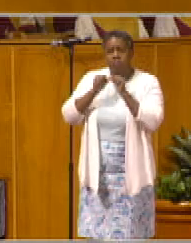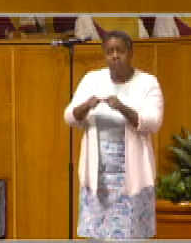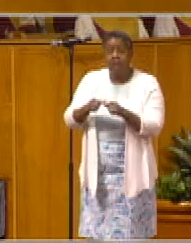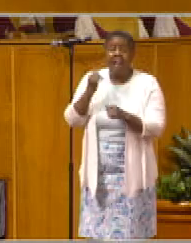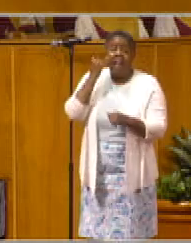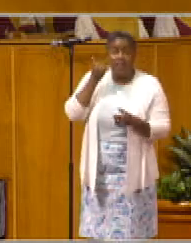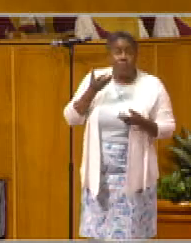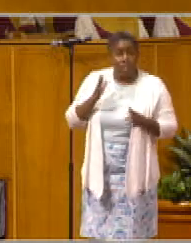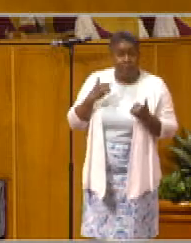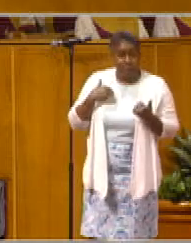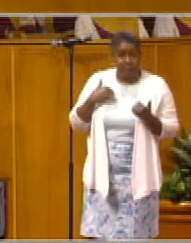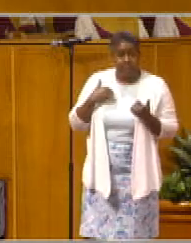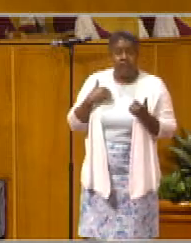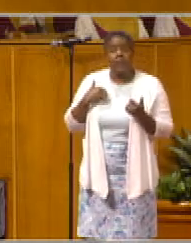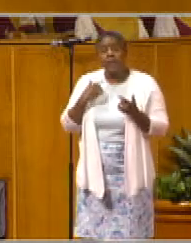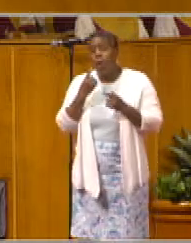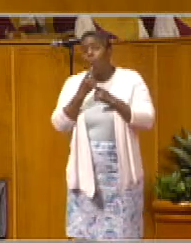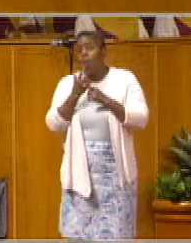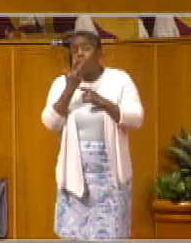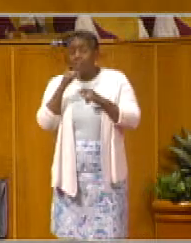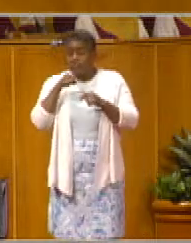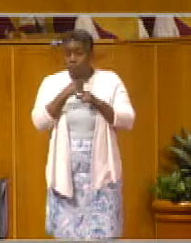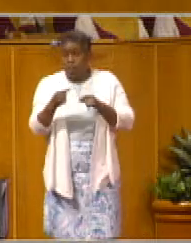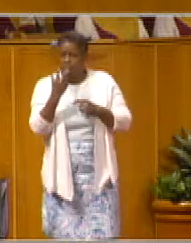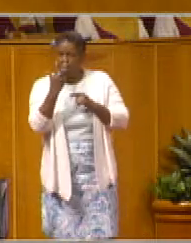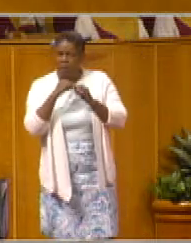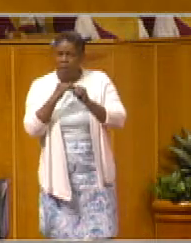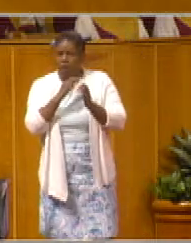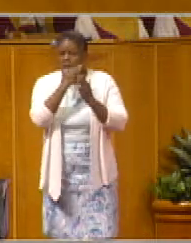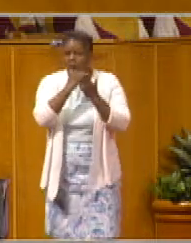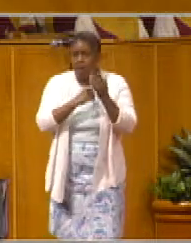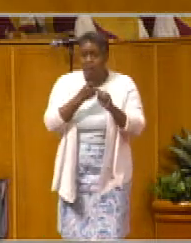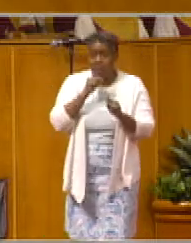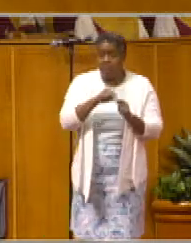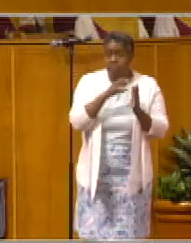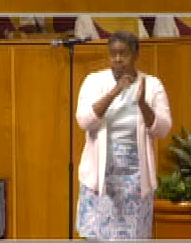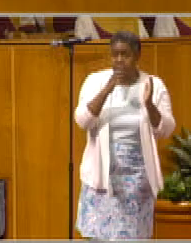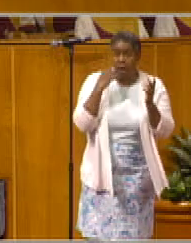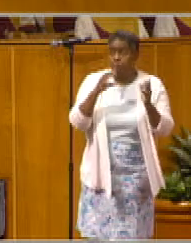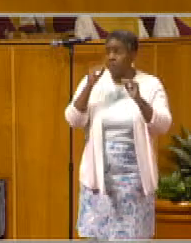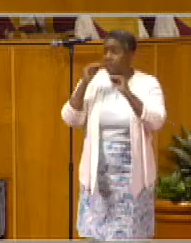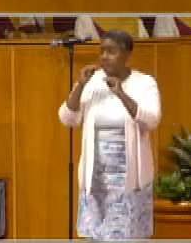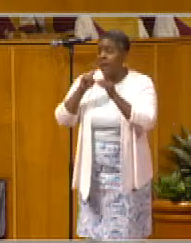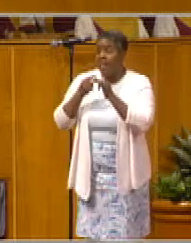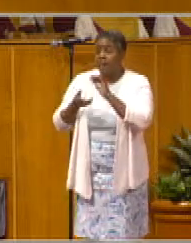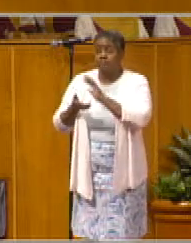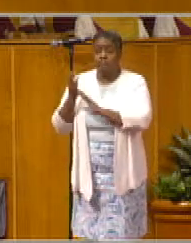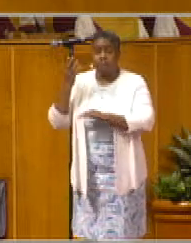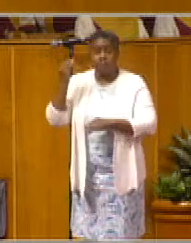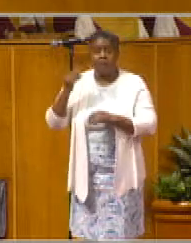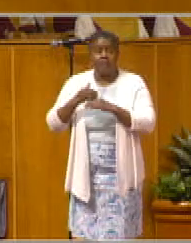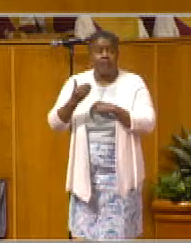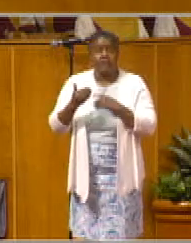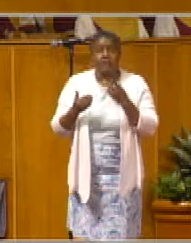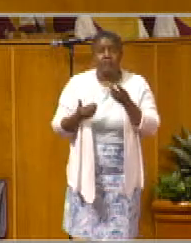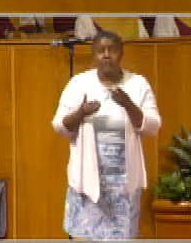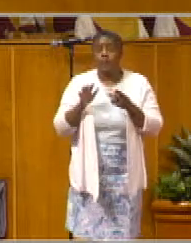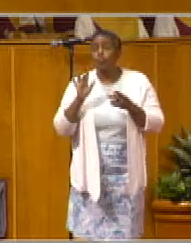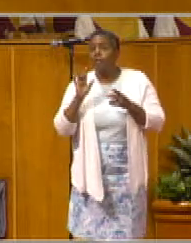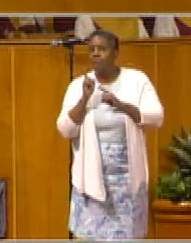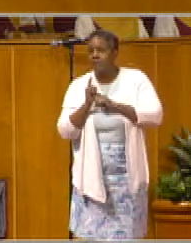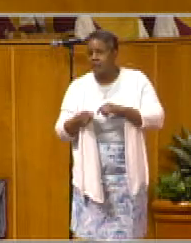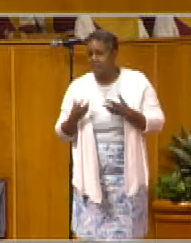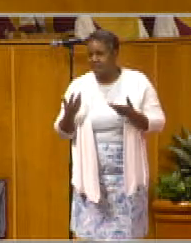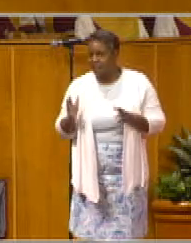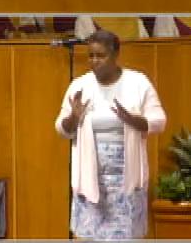If you allow me this week, there are about three more lessons that come out of this text I want to teach, and then I'll get out your way in the next 25